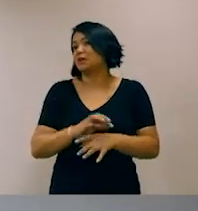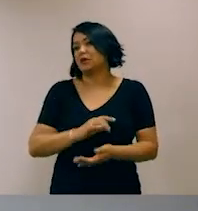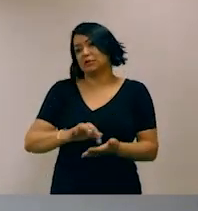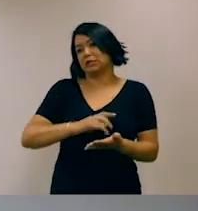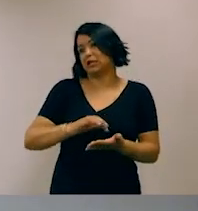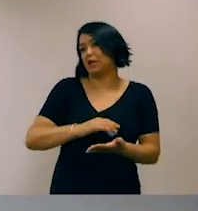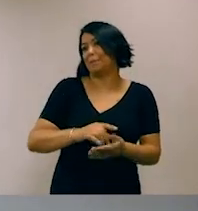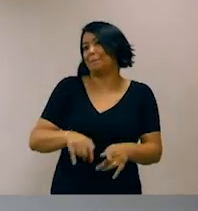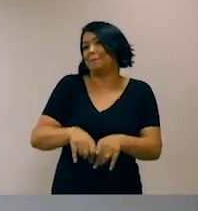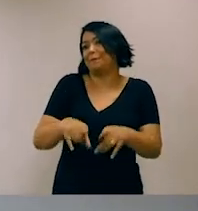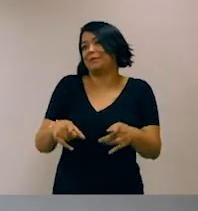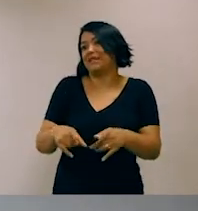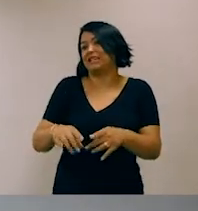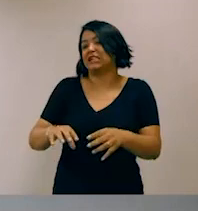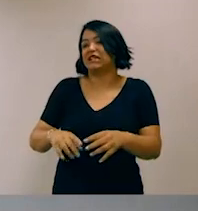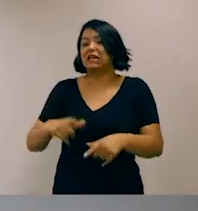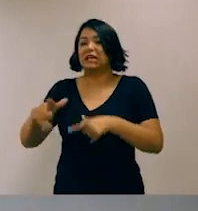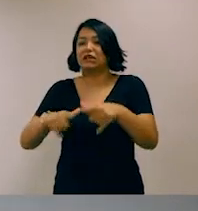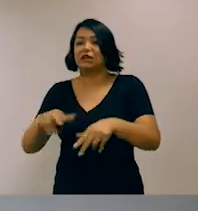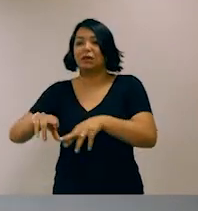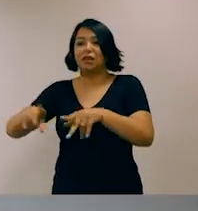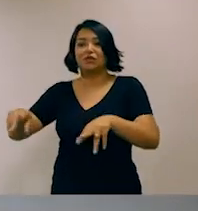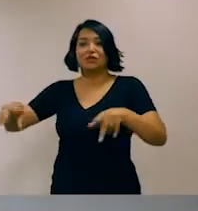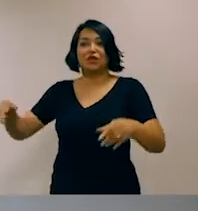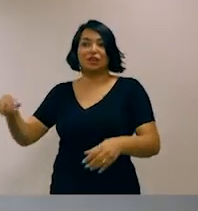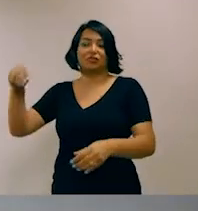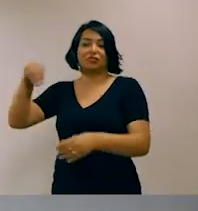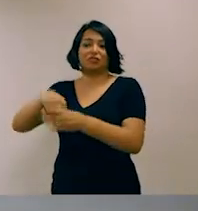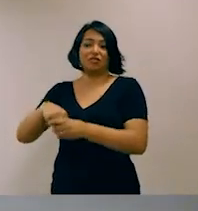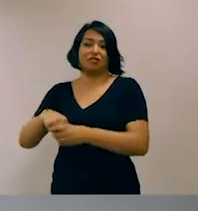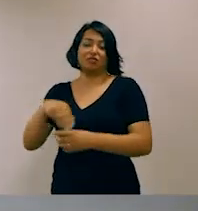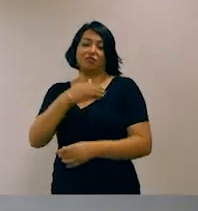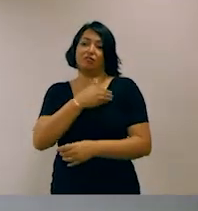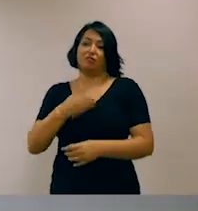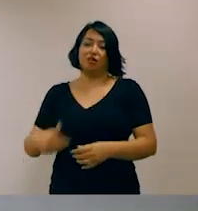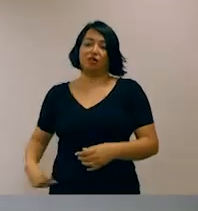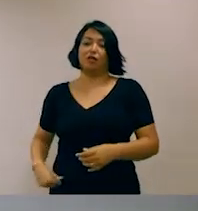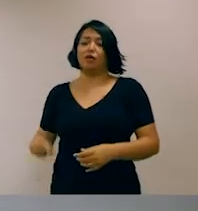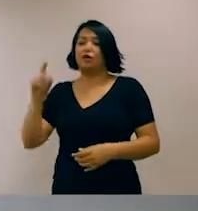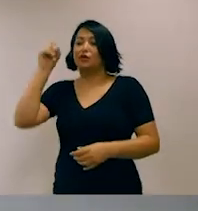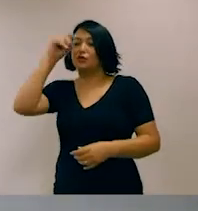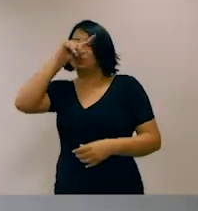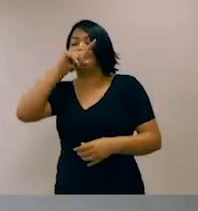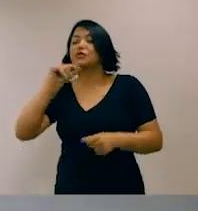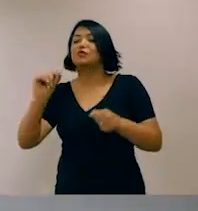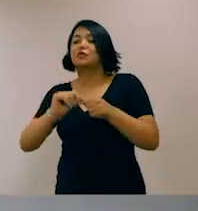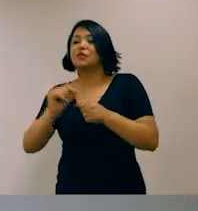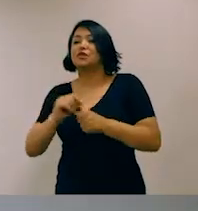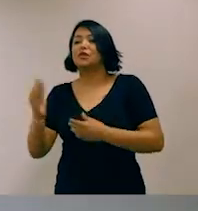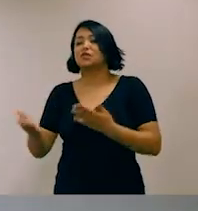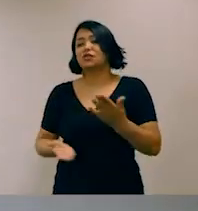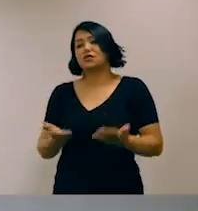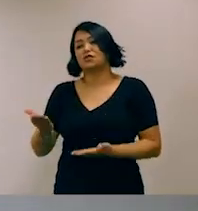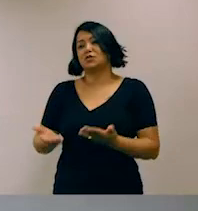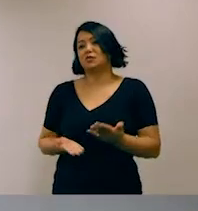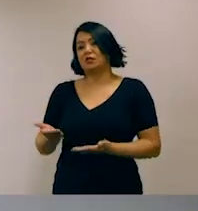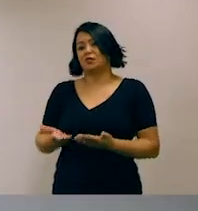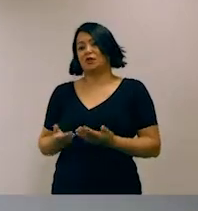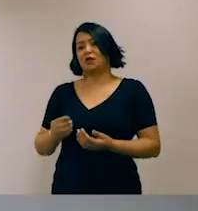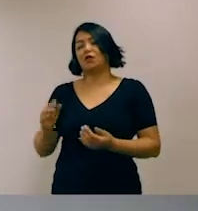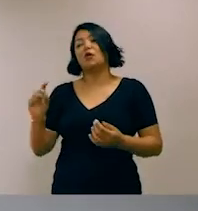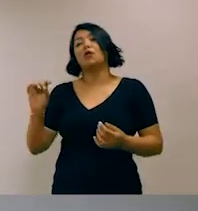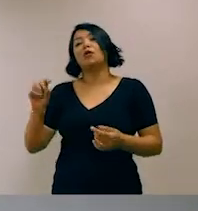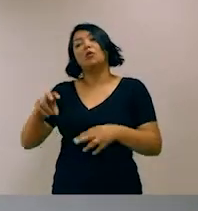well for procurement in general, for products, for equipment, consumption material,